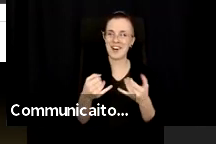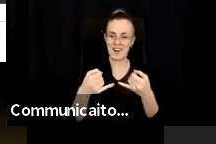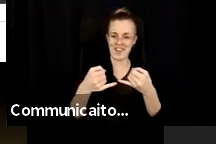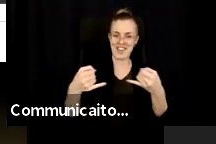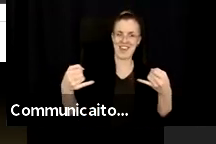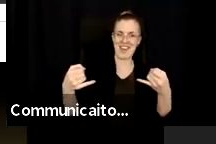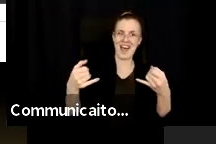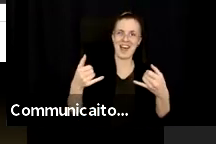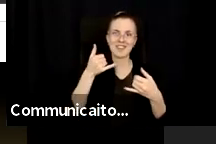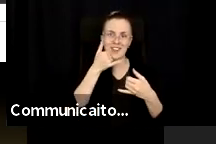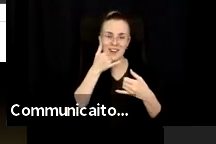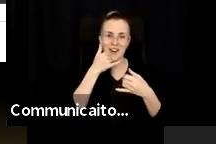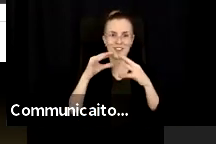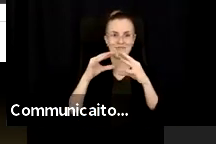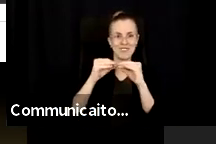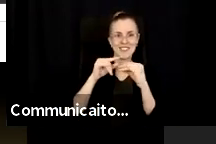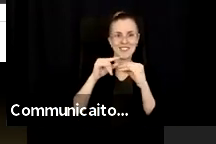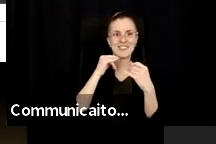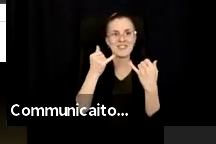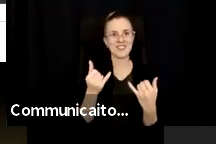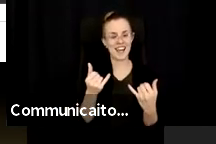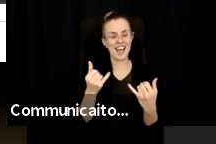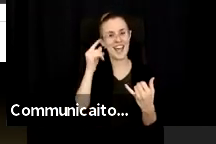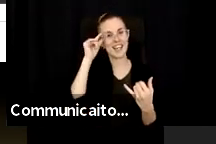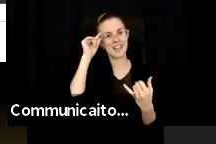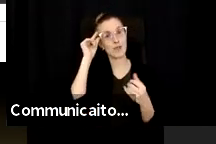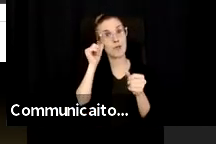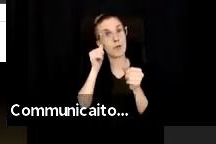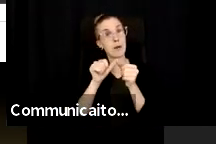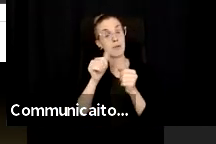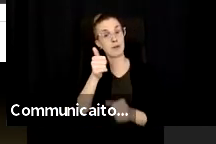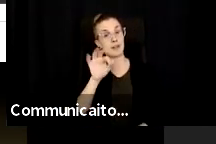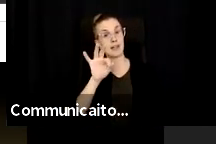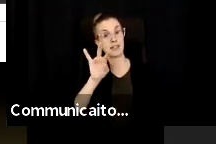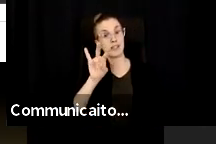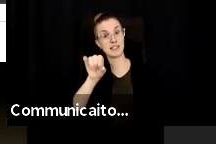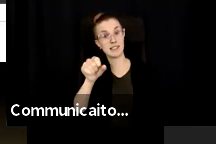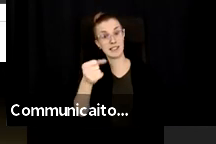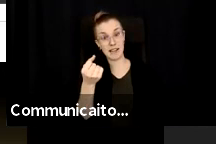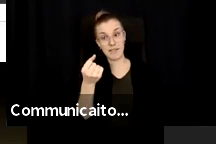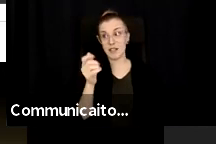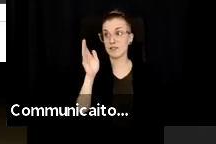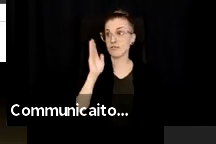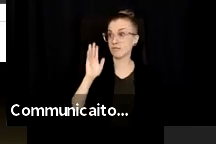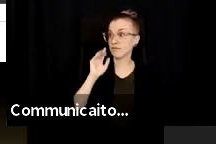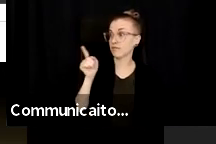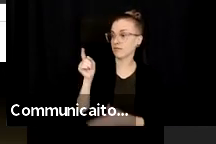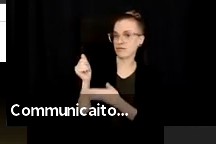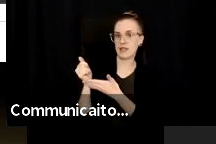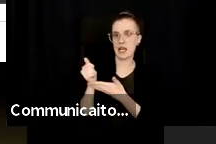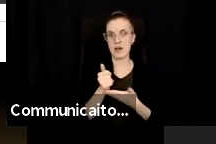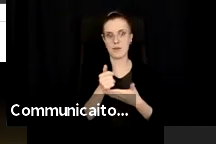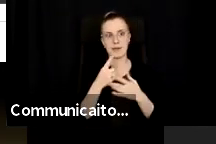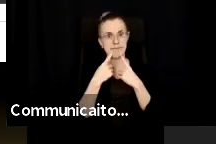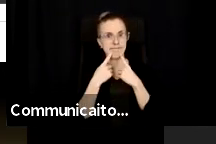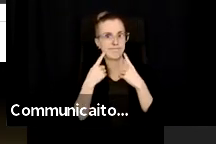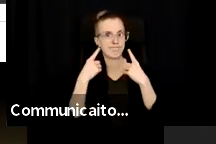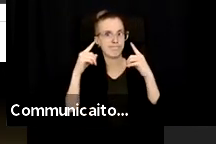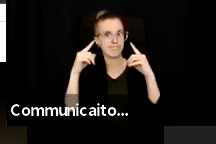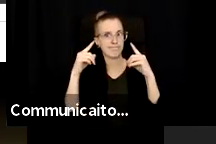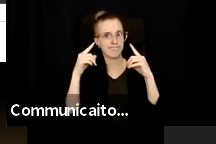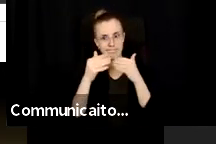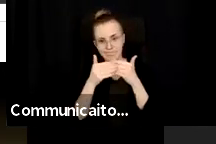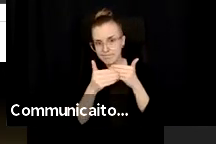in advancements that we made in the 1970s in Texas. We were able to work with the